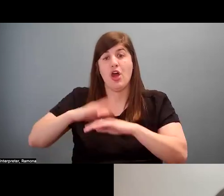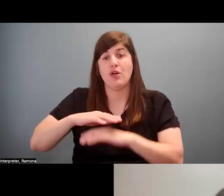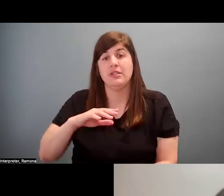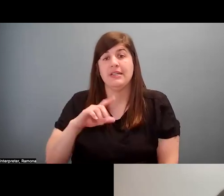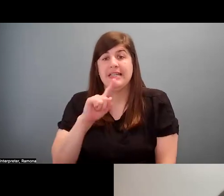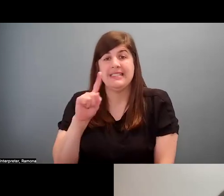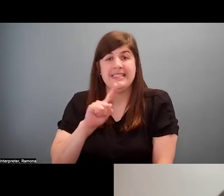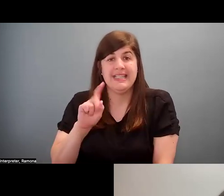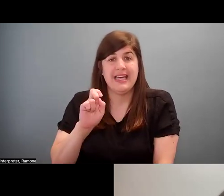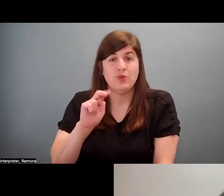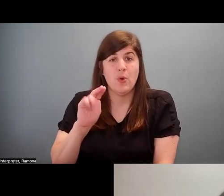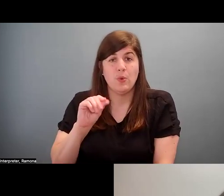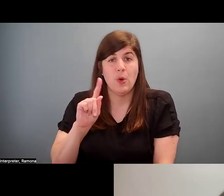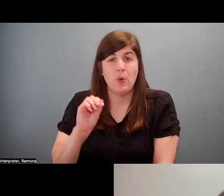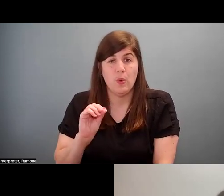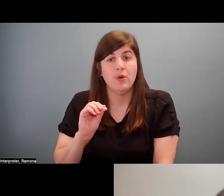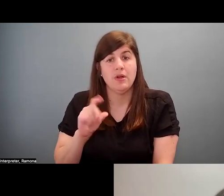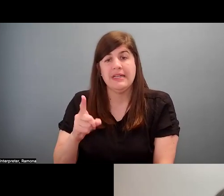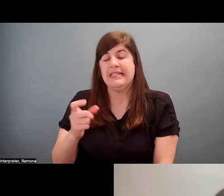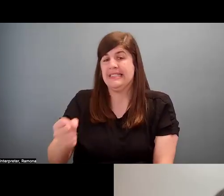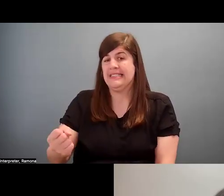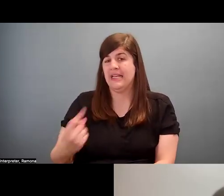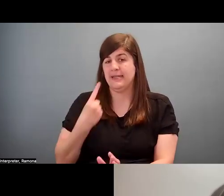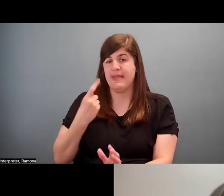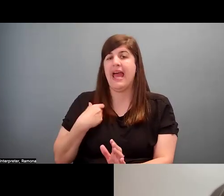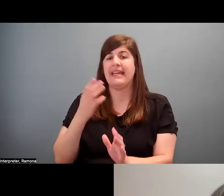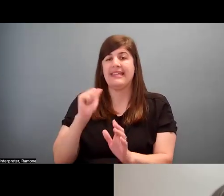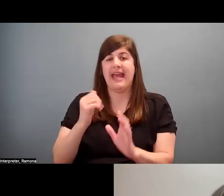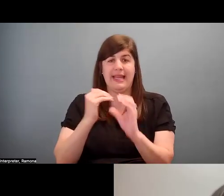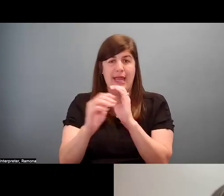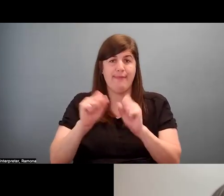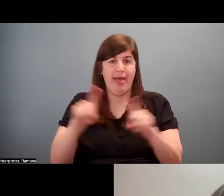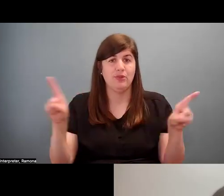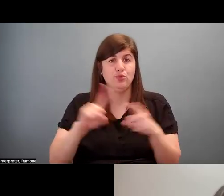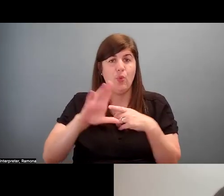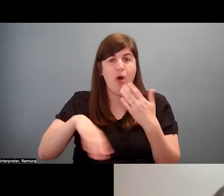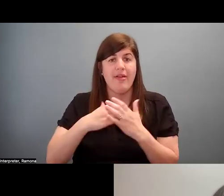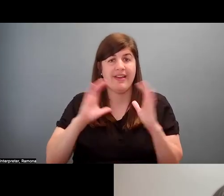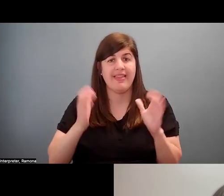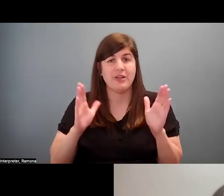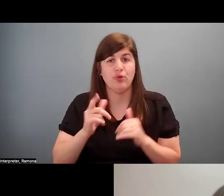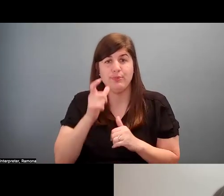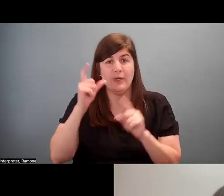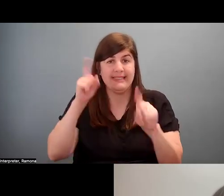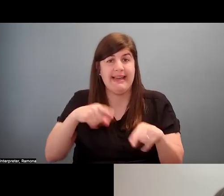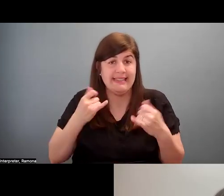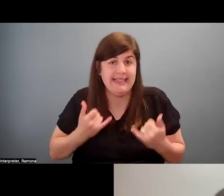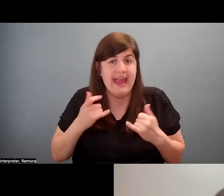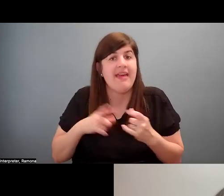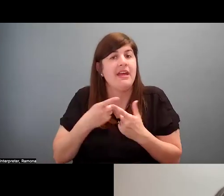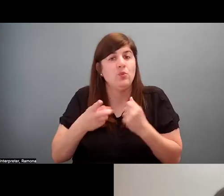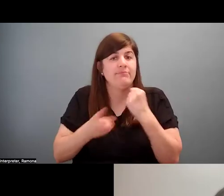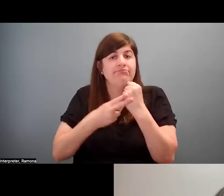Zenodo. I This think is maybe if you send it open to me, source. I Yeah, can email it out to all the classrooms that attended today, absolutely. and then you'll just have